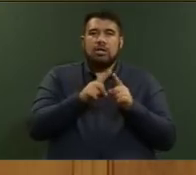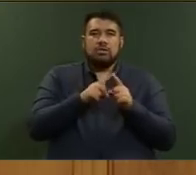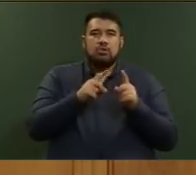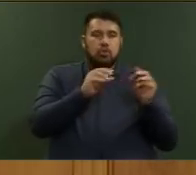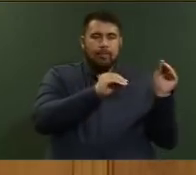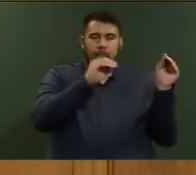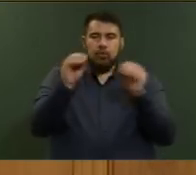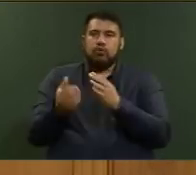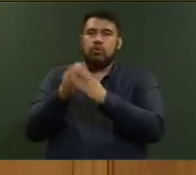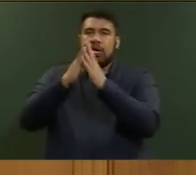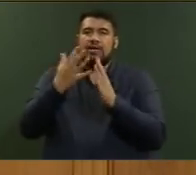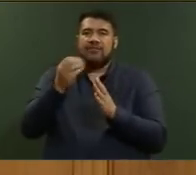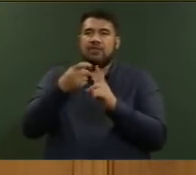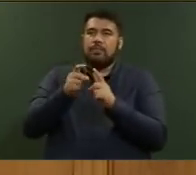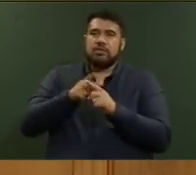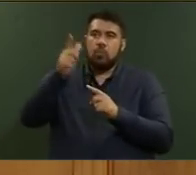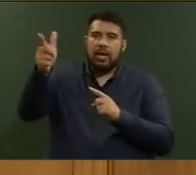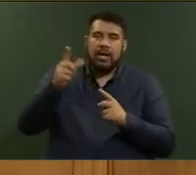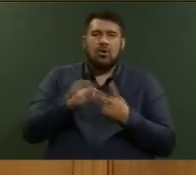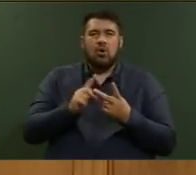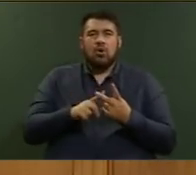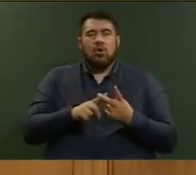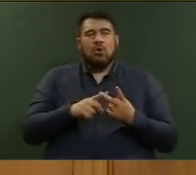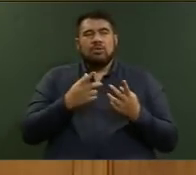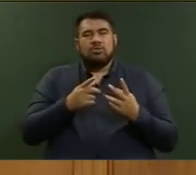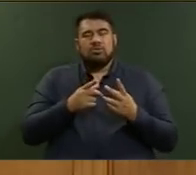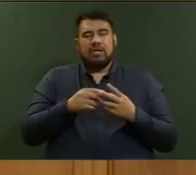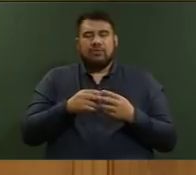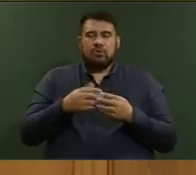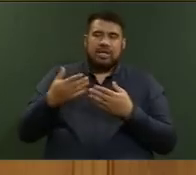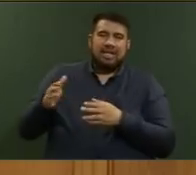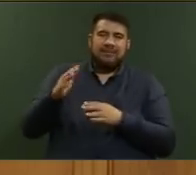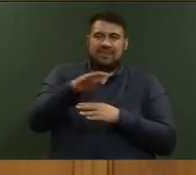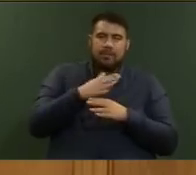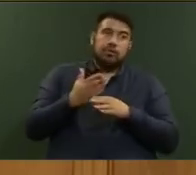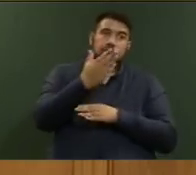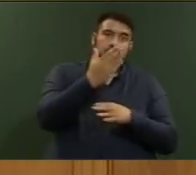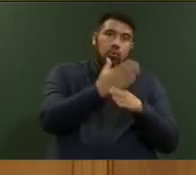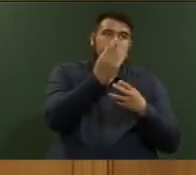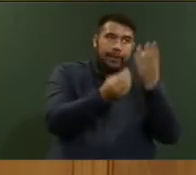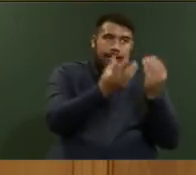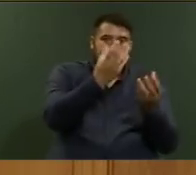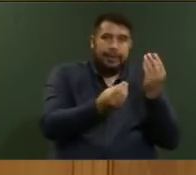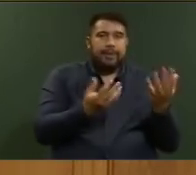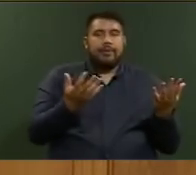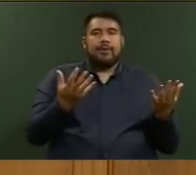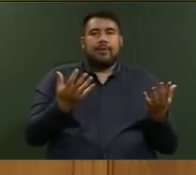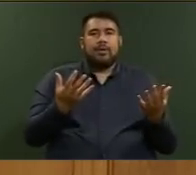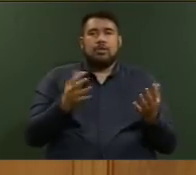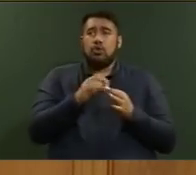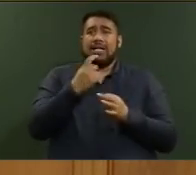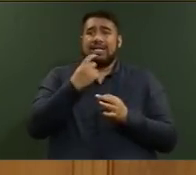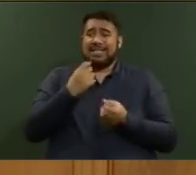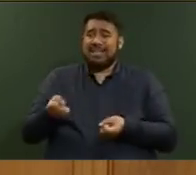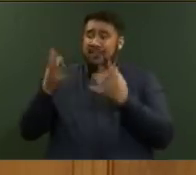not easy sometimes to walk away from your family. It's not easy for people just to give up everything just to